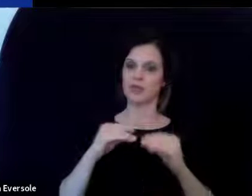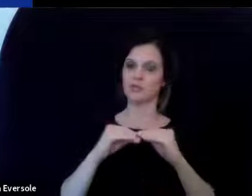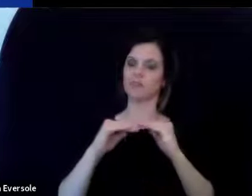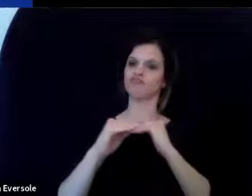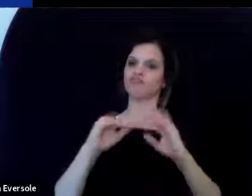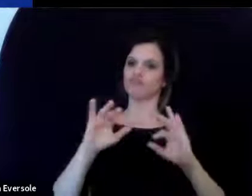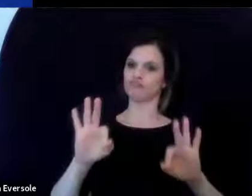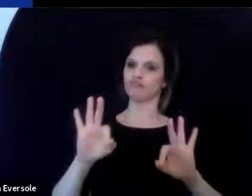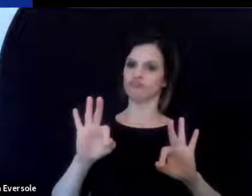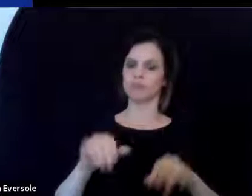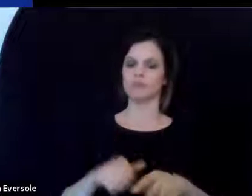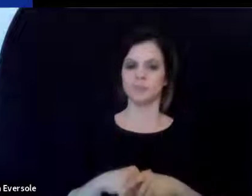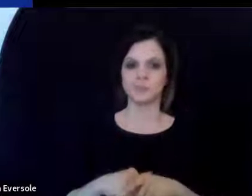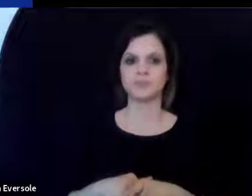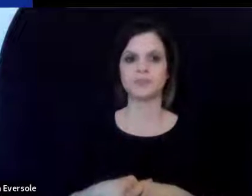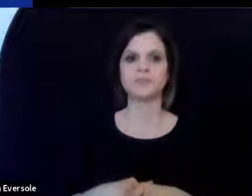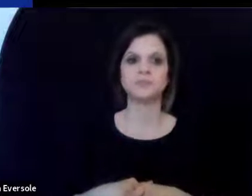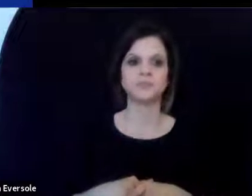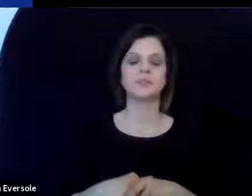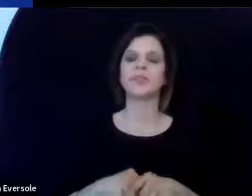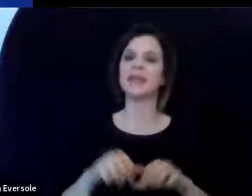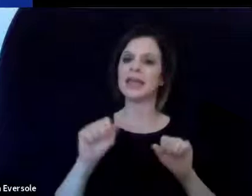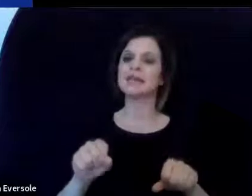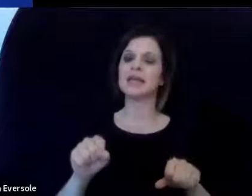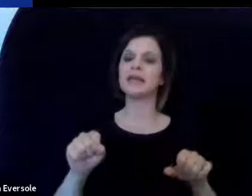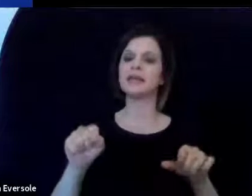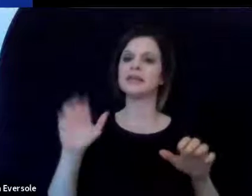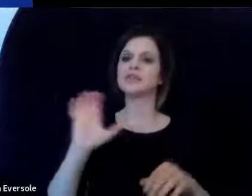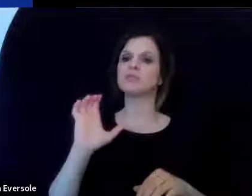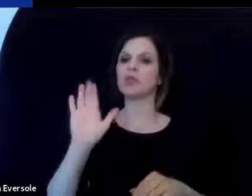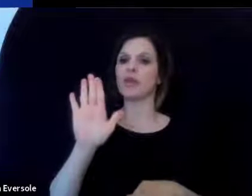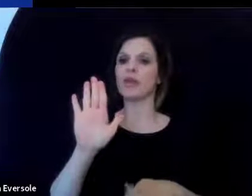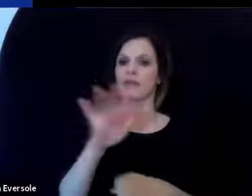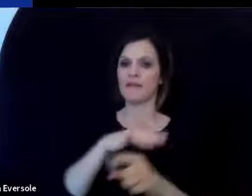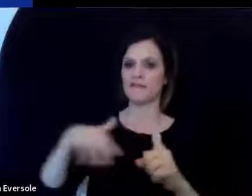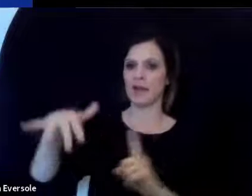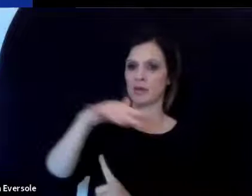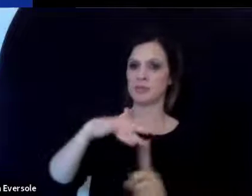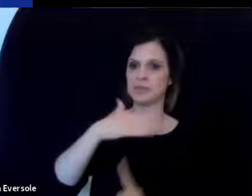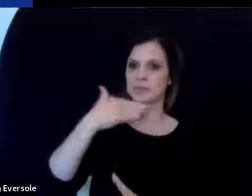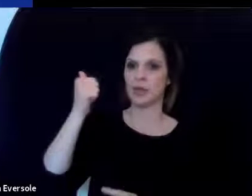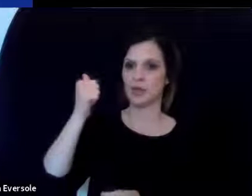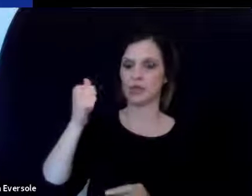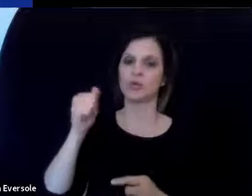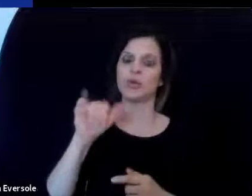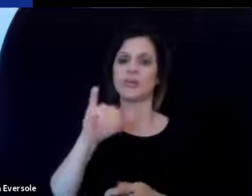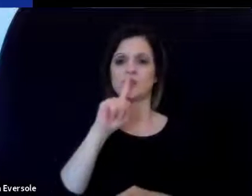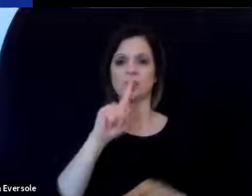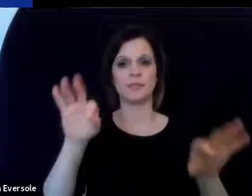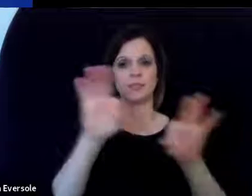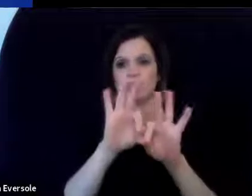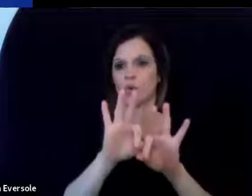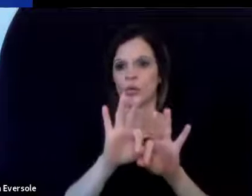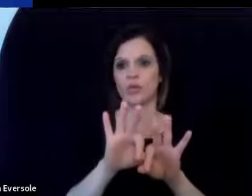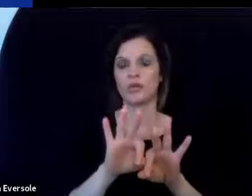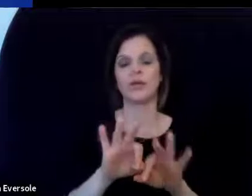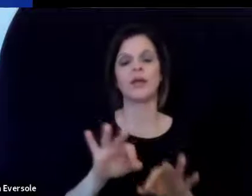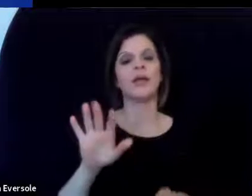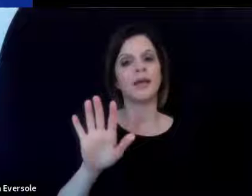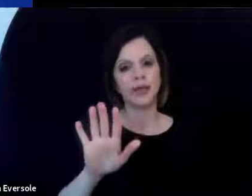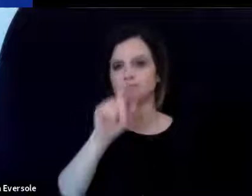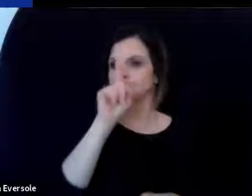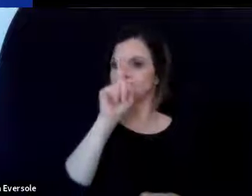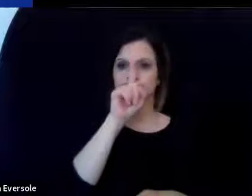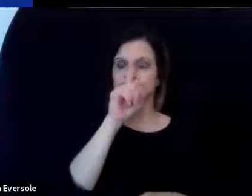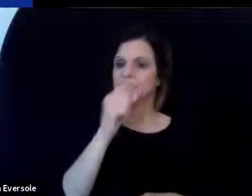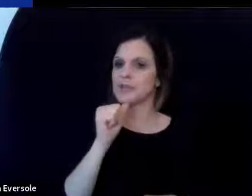little bit better to make sense of their environment. So that's an important point to make. We're not suggesting that you have the individuals